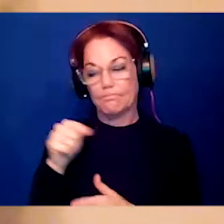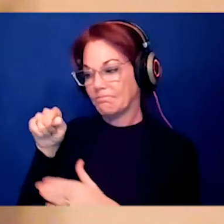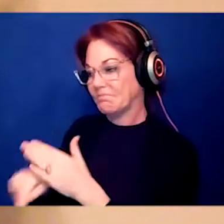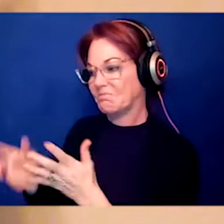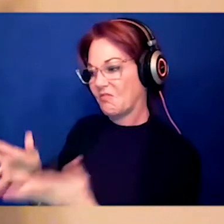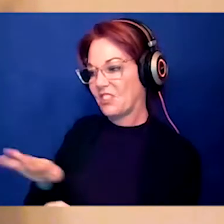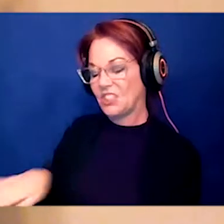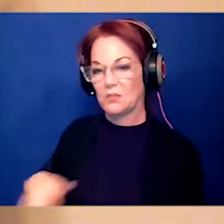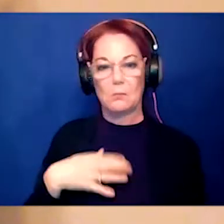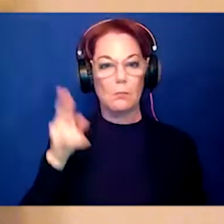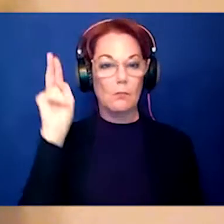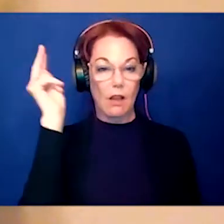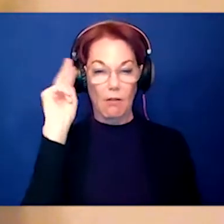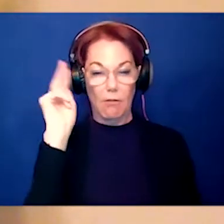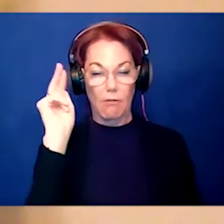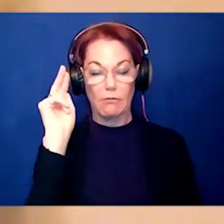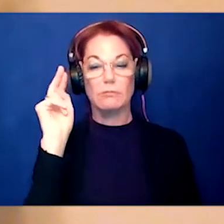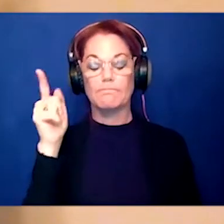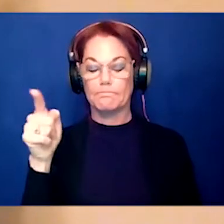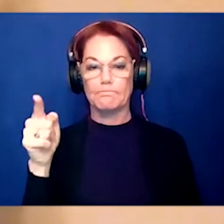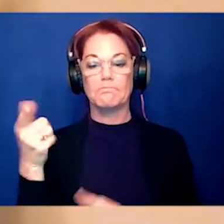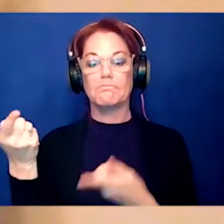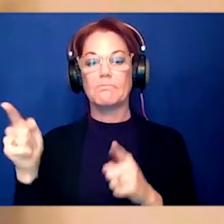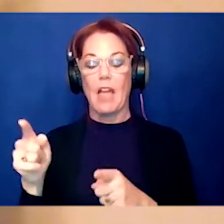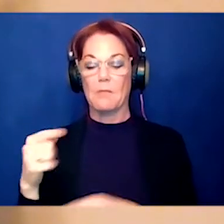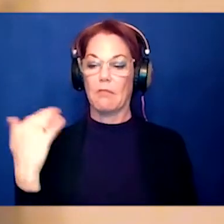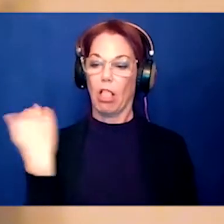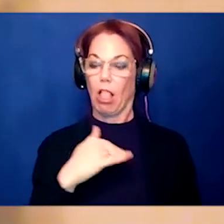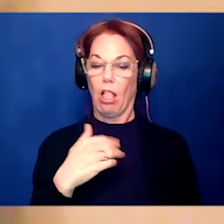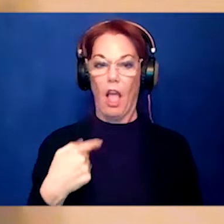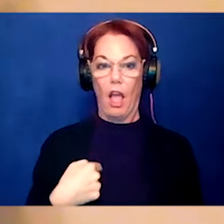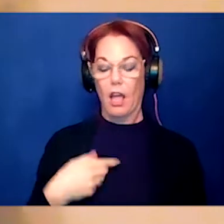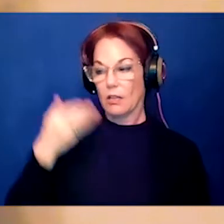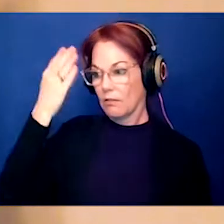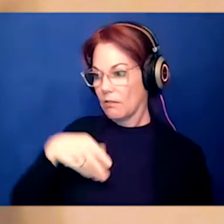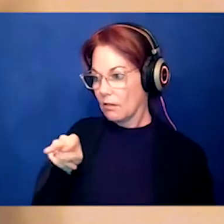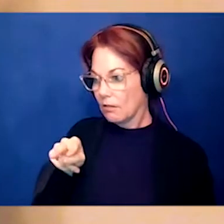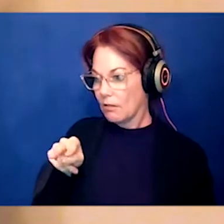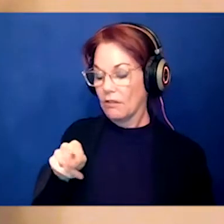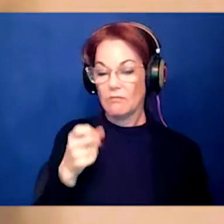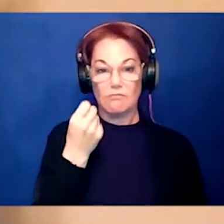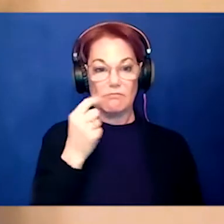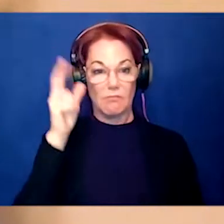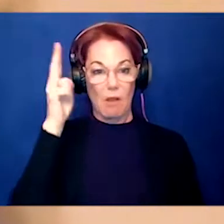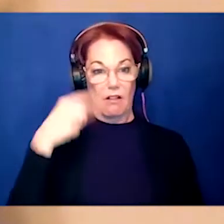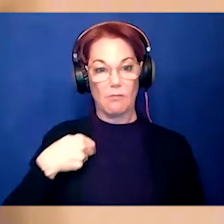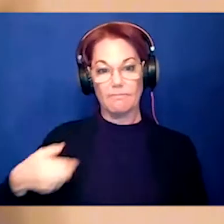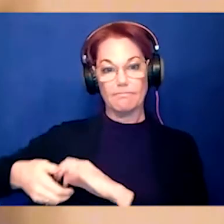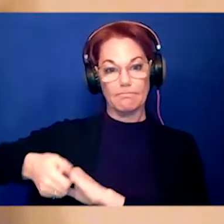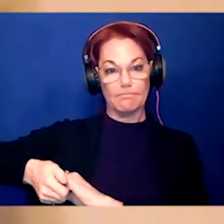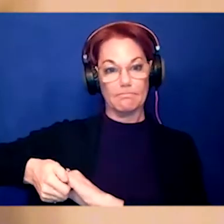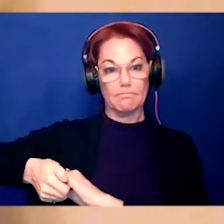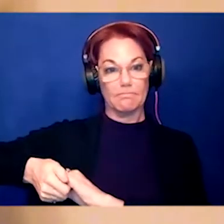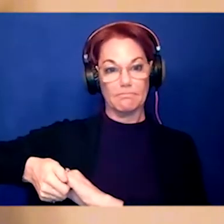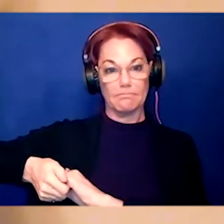My uncle Karasira was beheaded in front of me while he was holding my hand, and my aunt and cousins